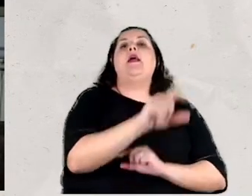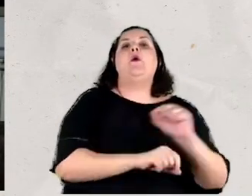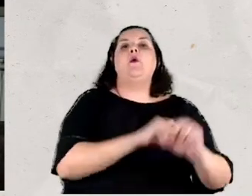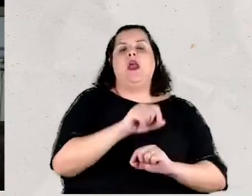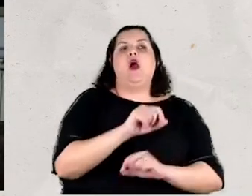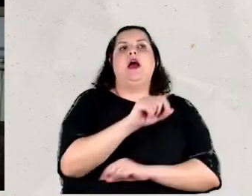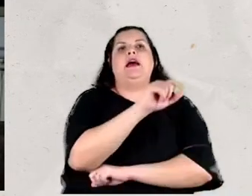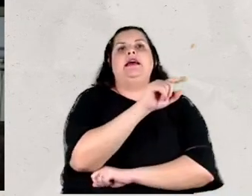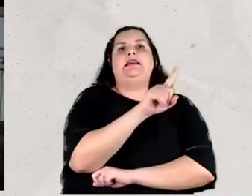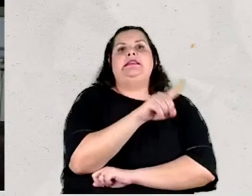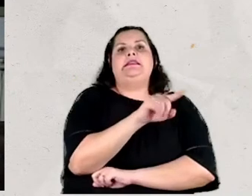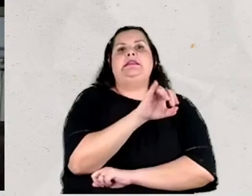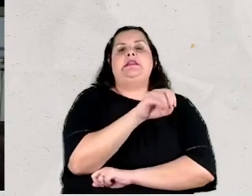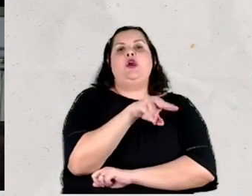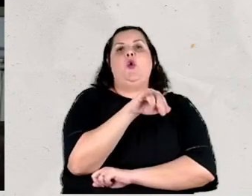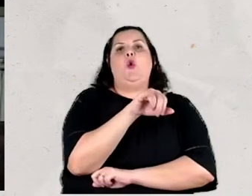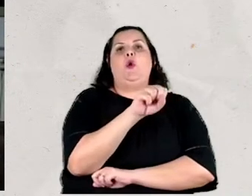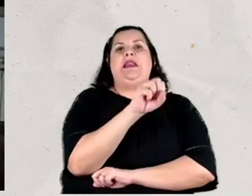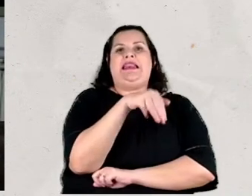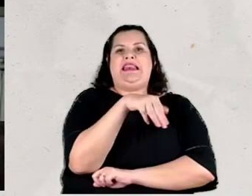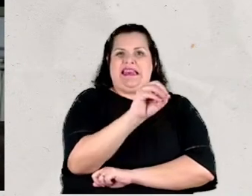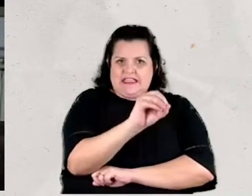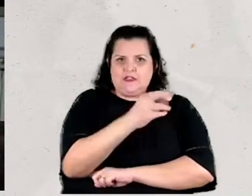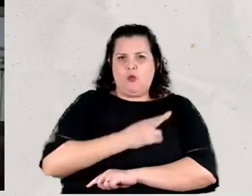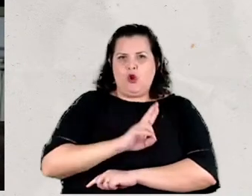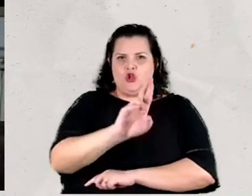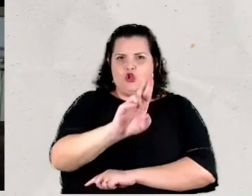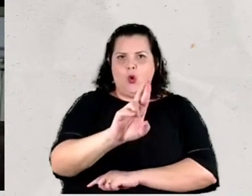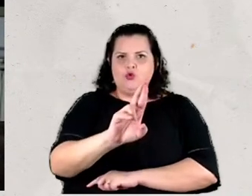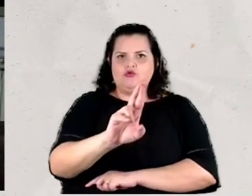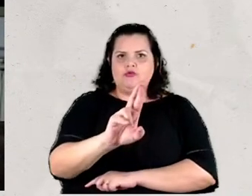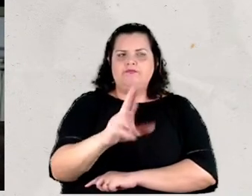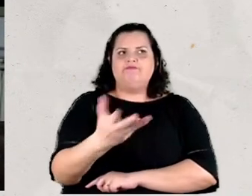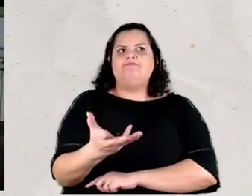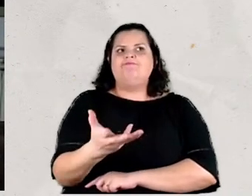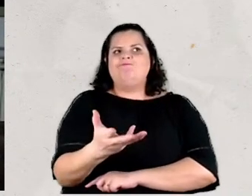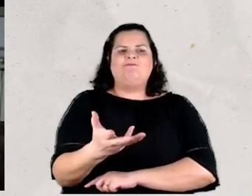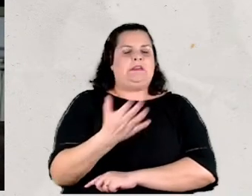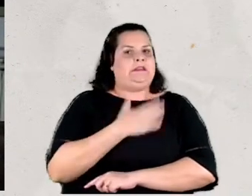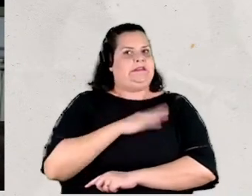a disgrace, because religious Zionism